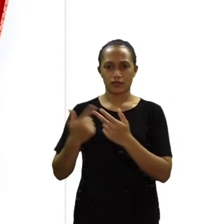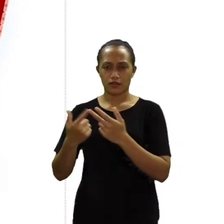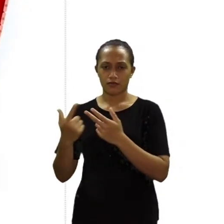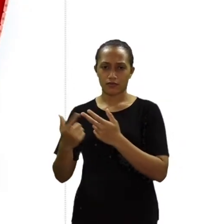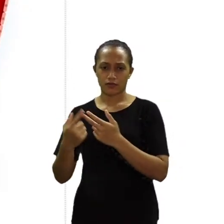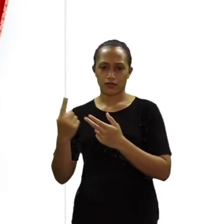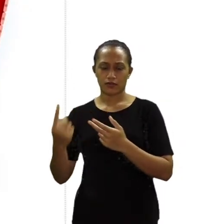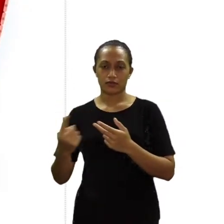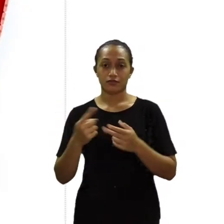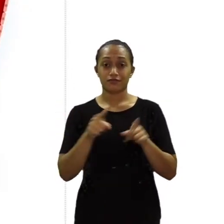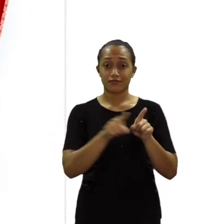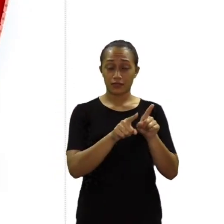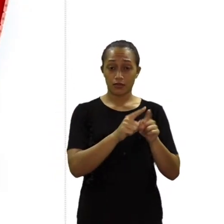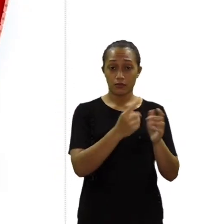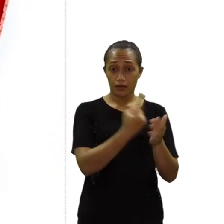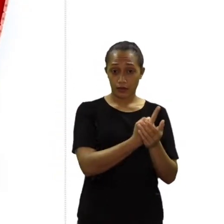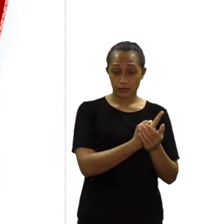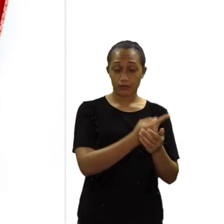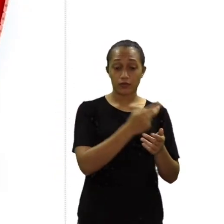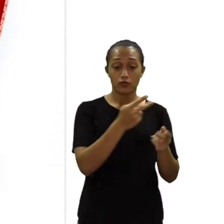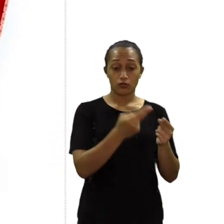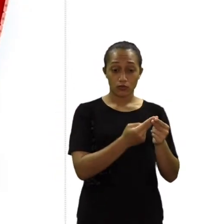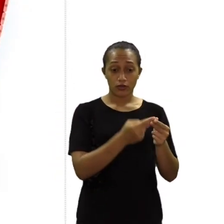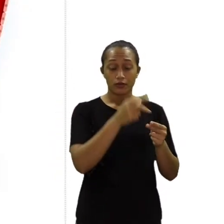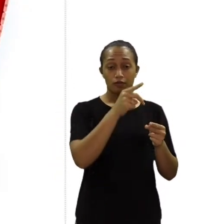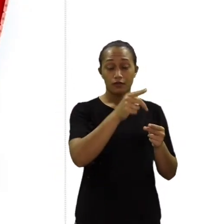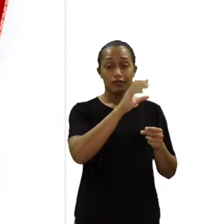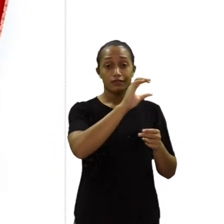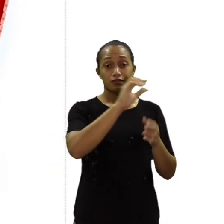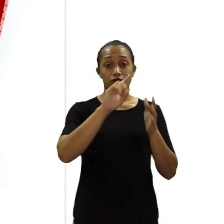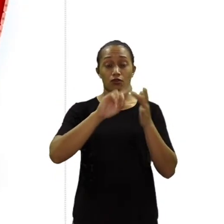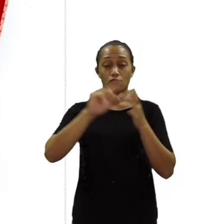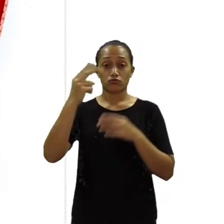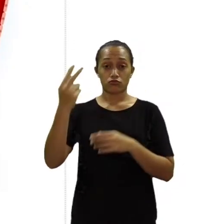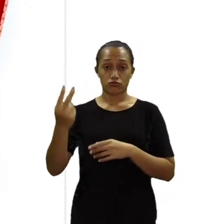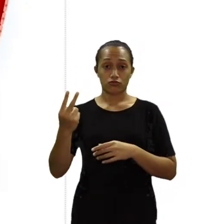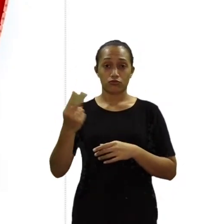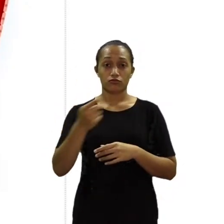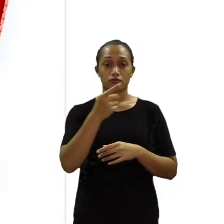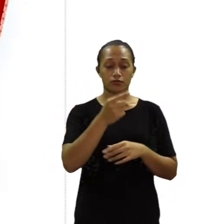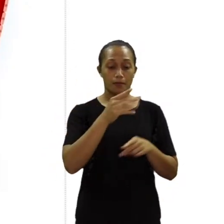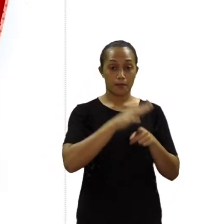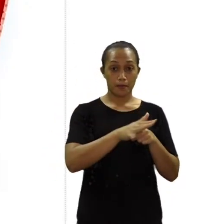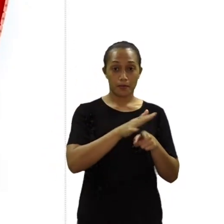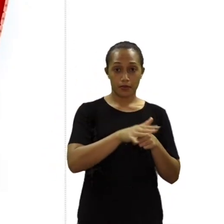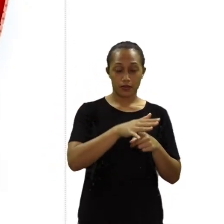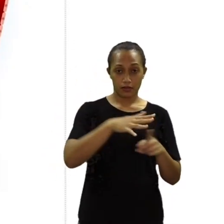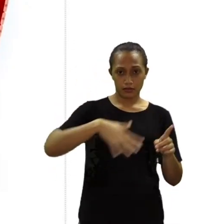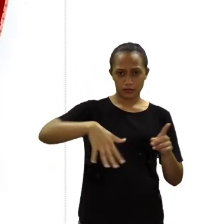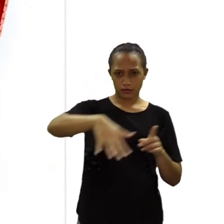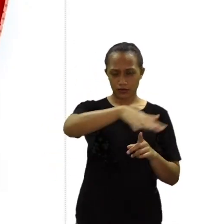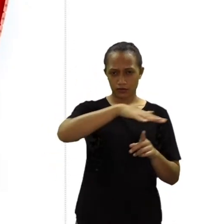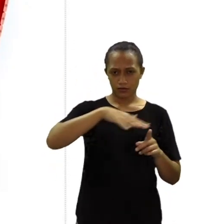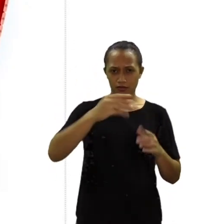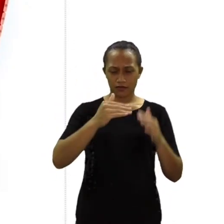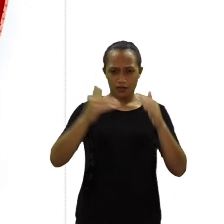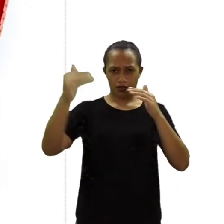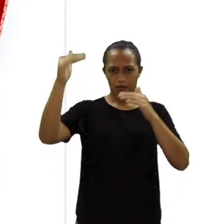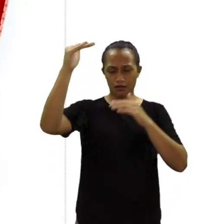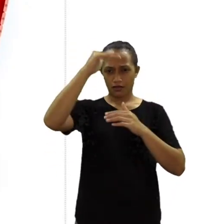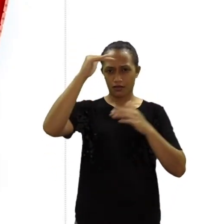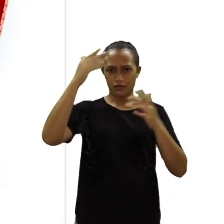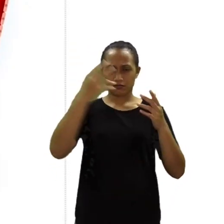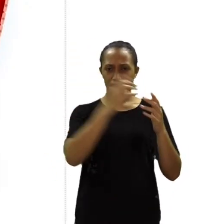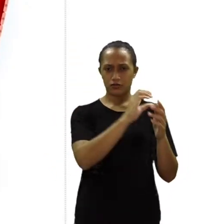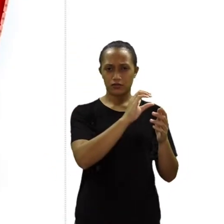The same happens in reverse with carbon dioxide, CO2. The blood in the surrounding capillaries has a higher concentration